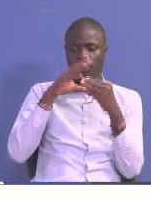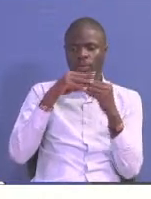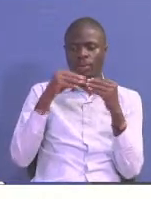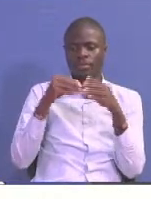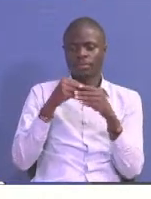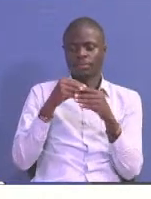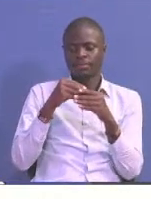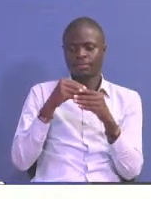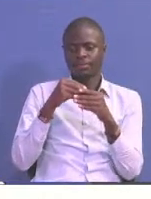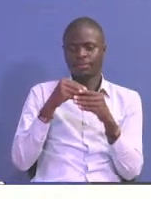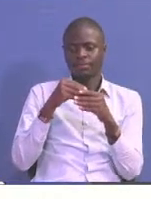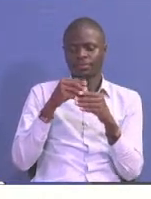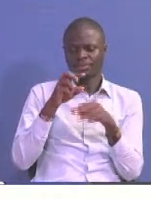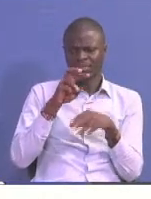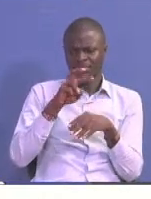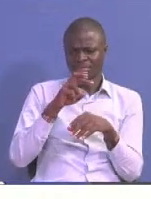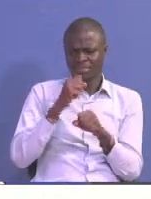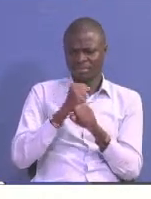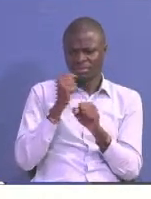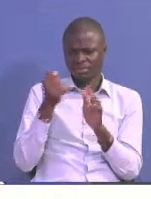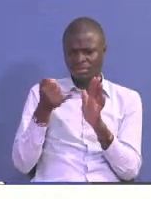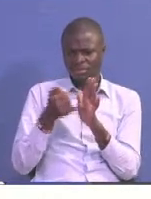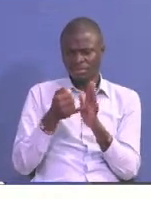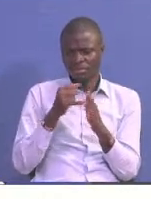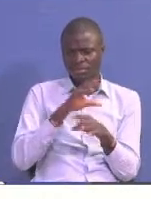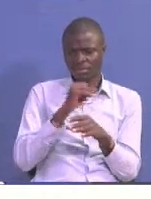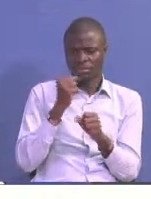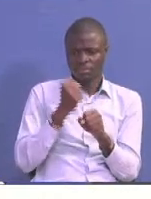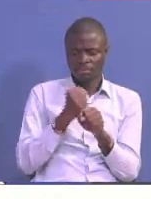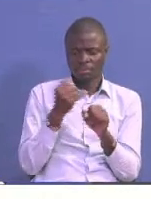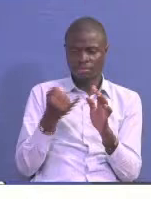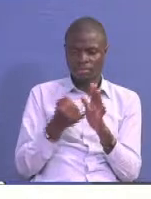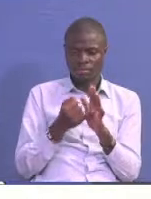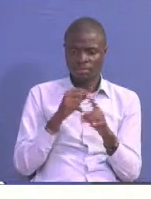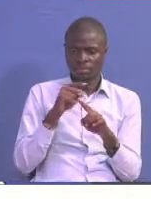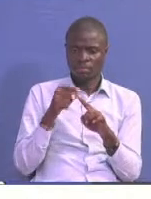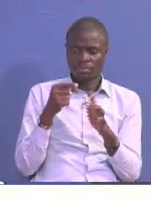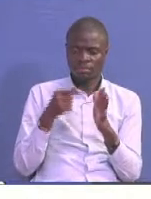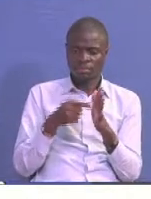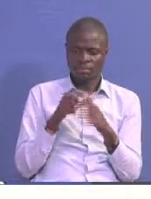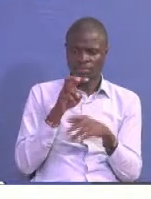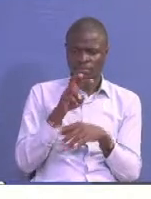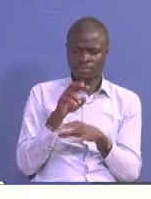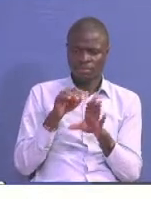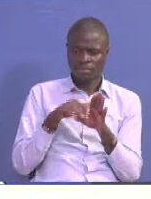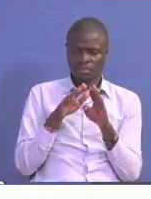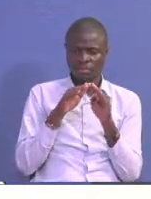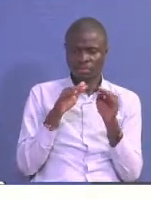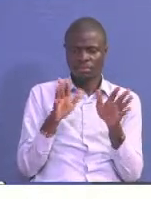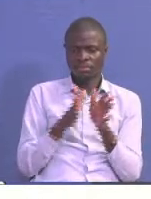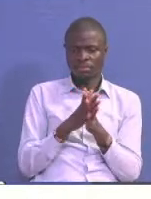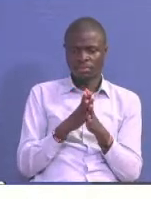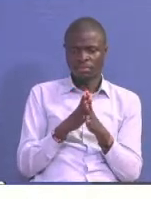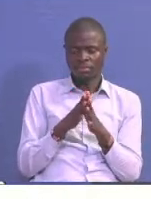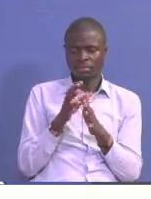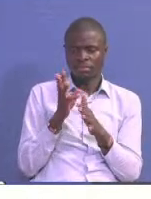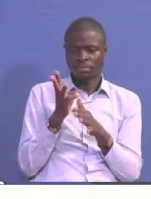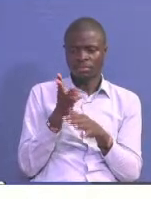find, you can do it, and you do it, and then when a product is seen in the market, then